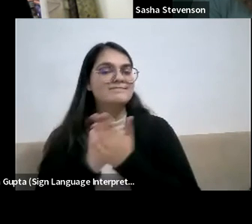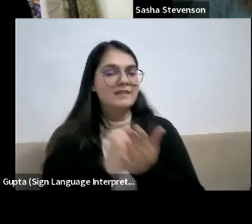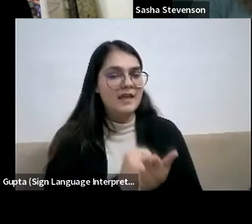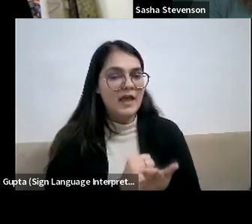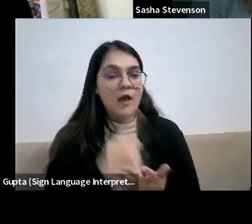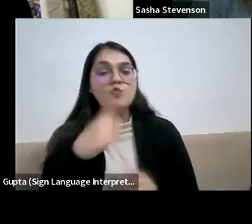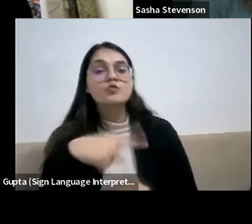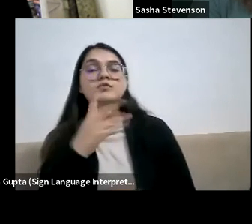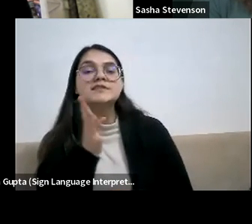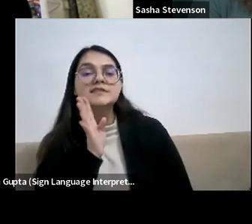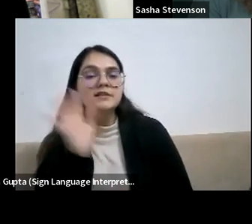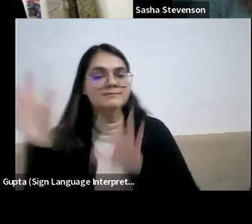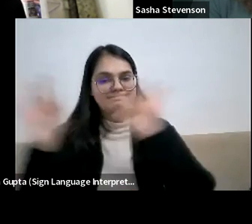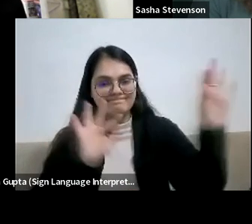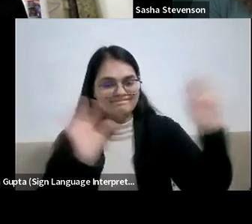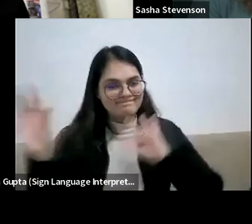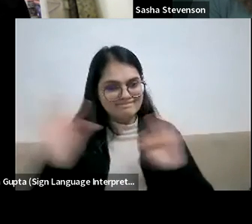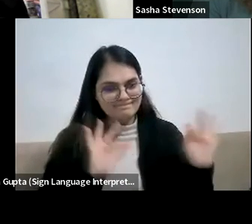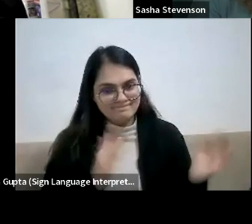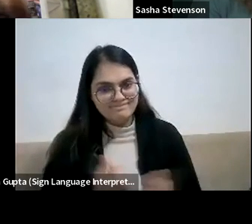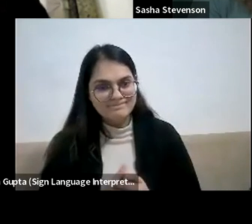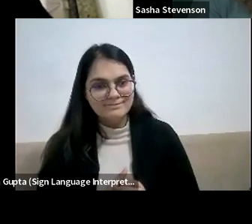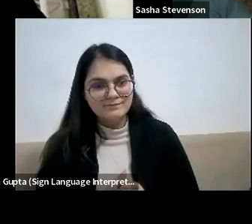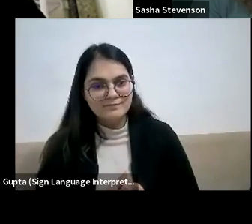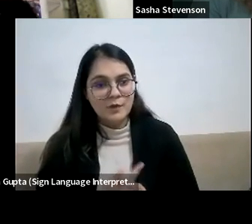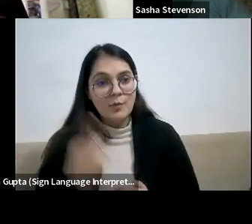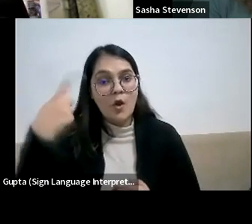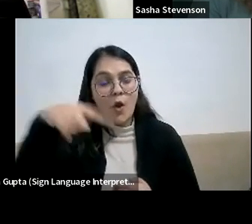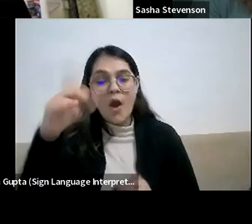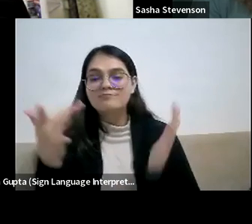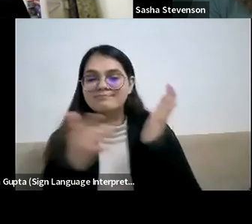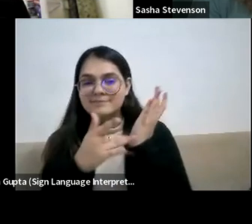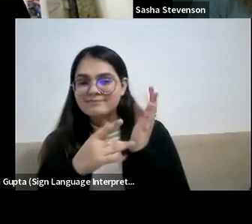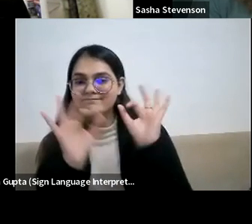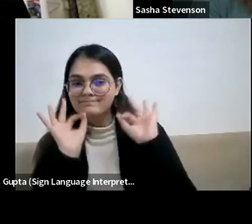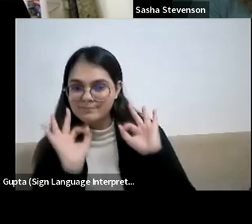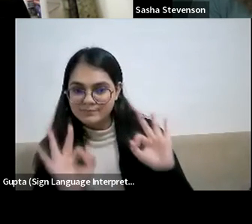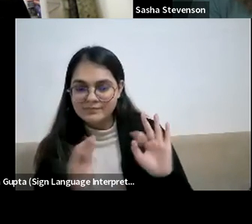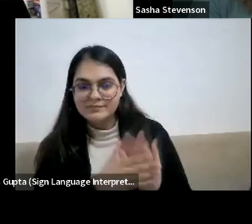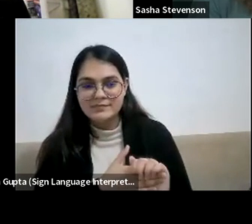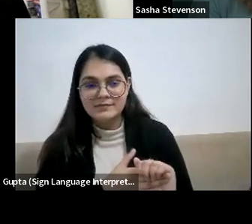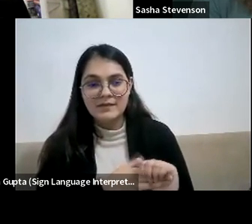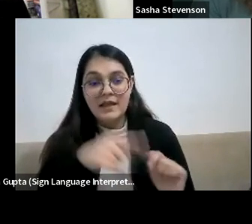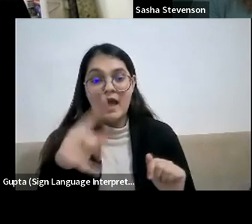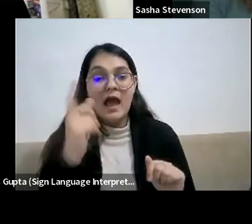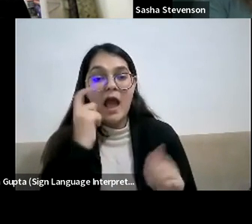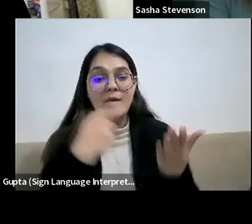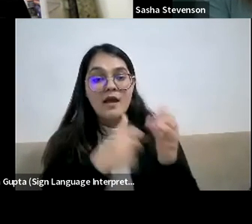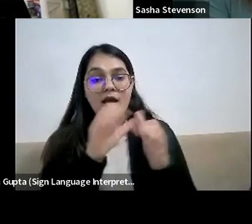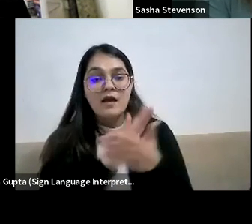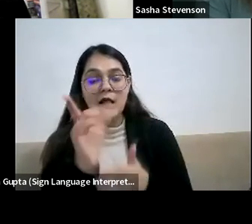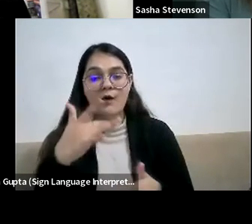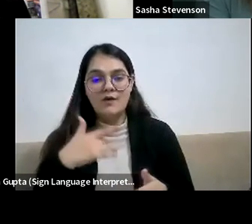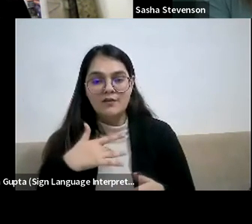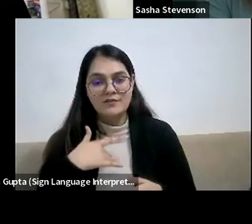finding speakers, arranging, making sure that all the logistics were in order. I kind of realized, because until now I